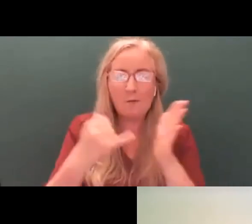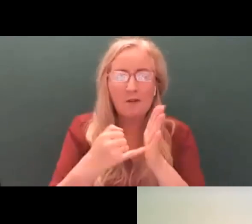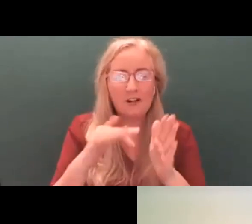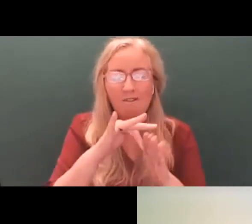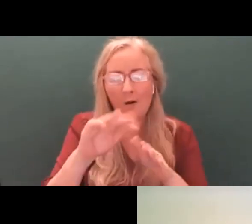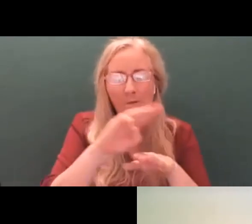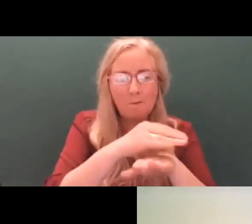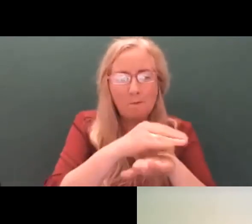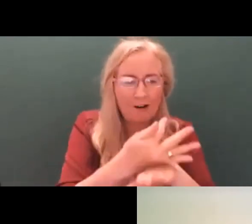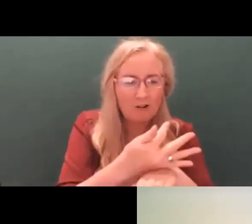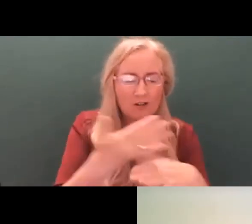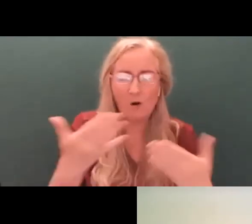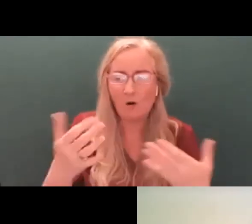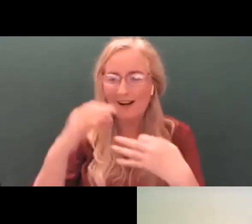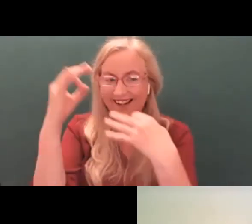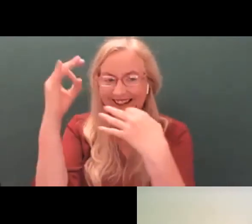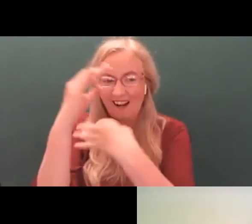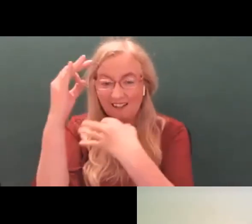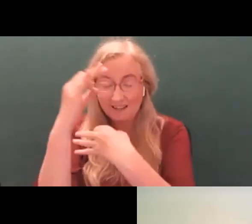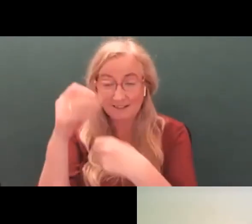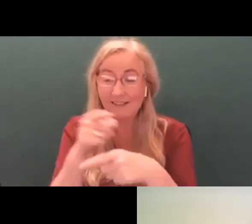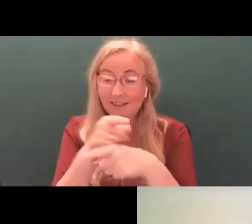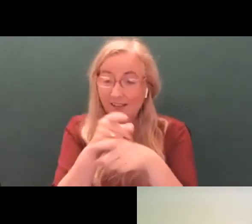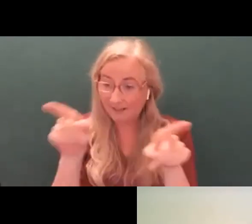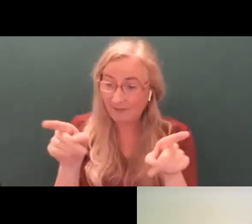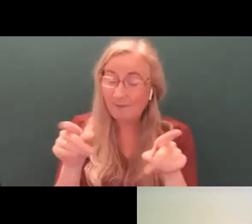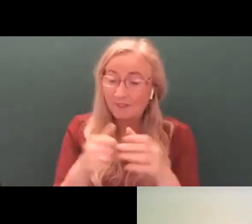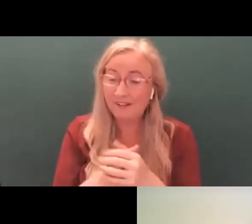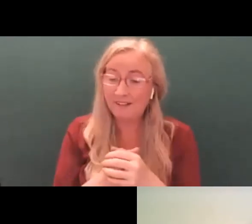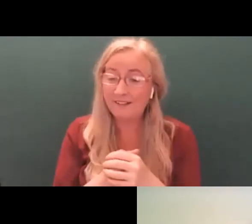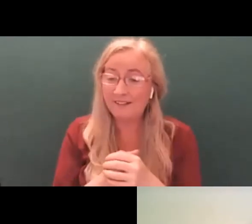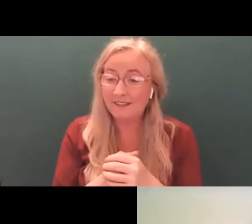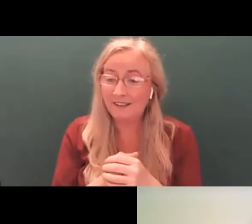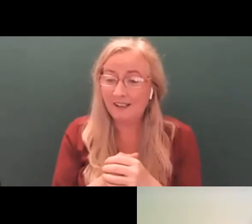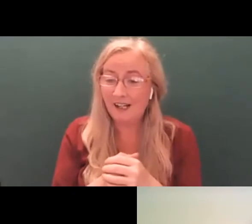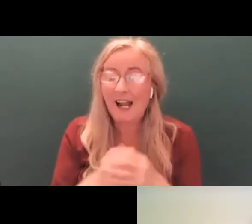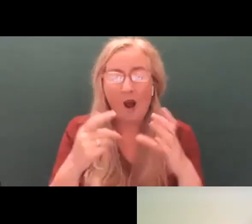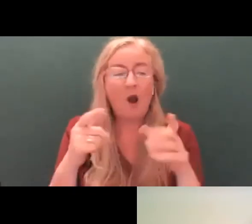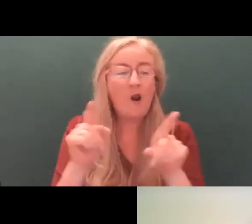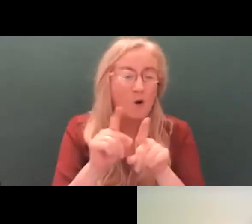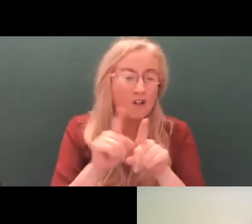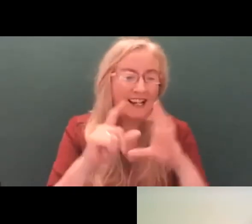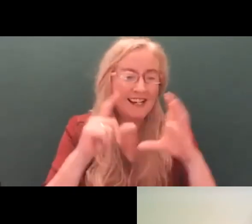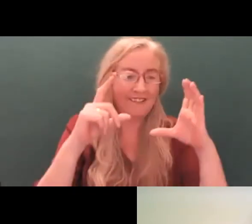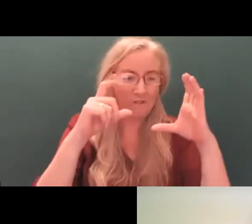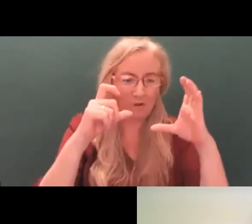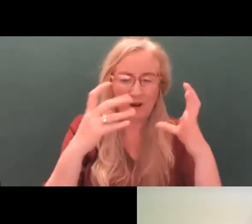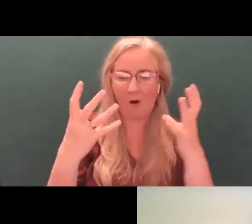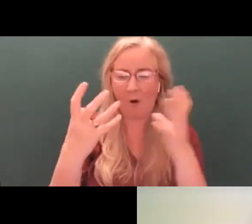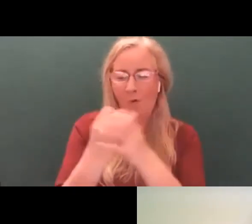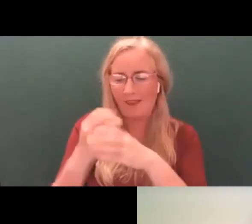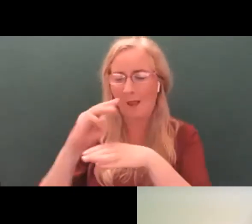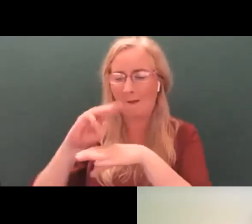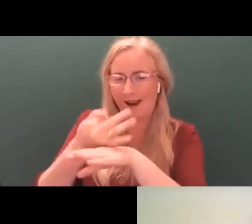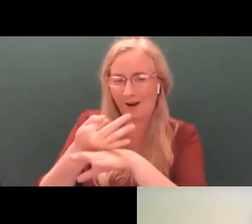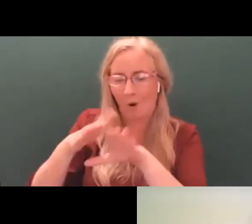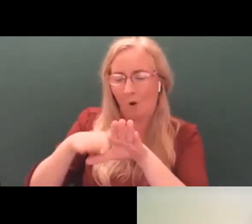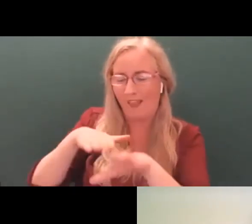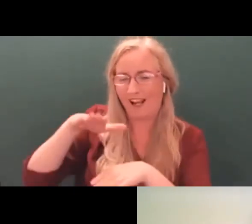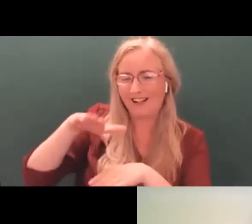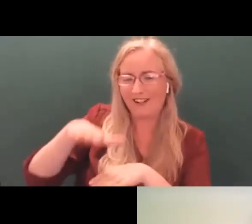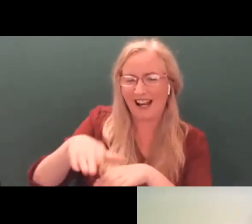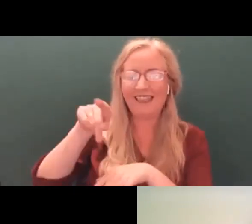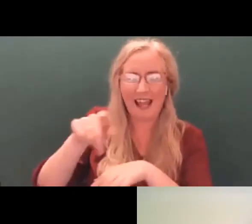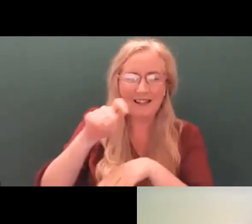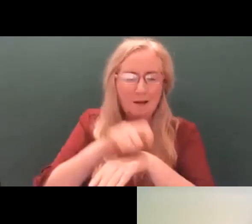or whatever. And nicely, sometimes the photograph with the parent or guardian with the child is the best solution to that